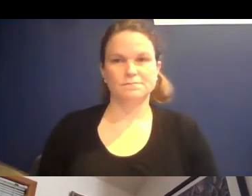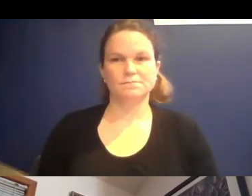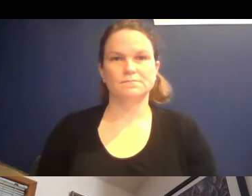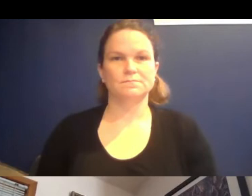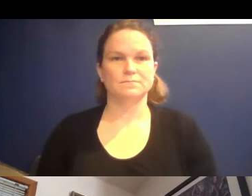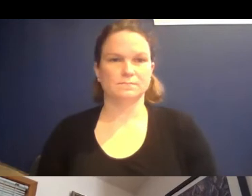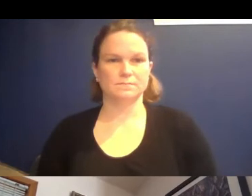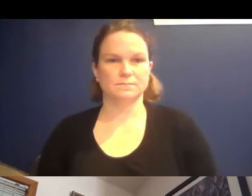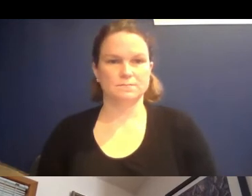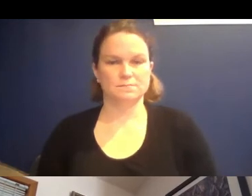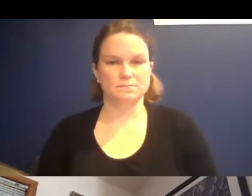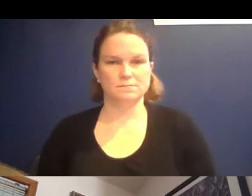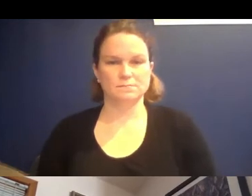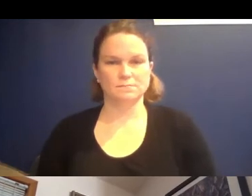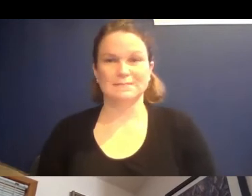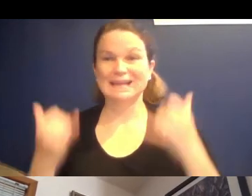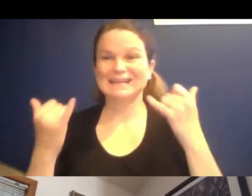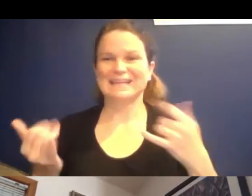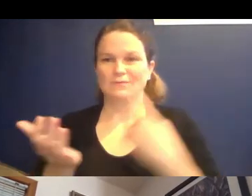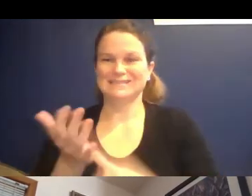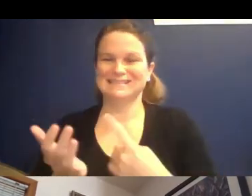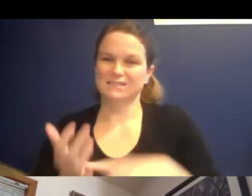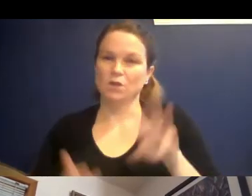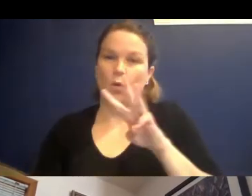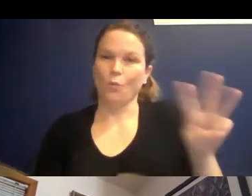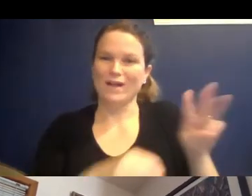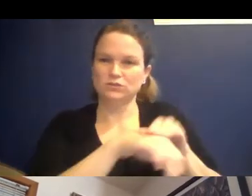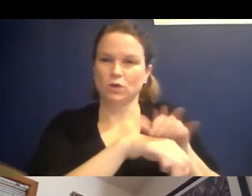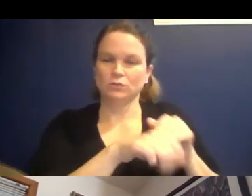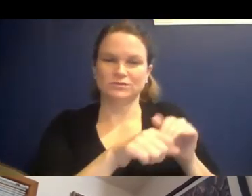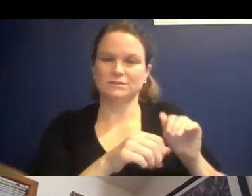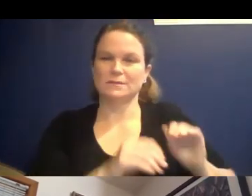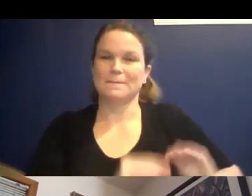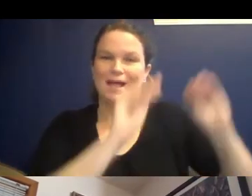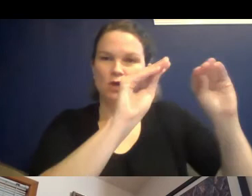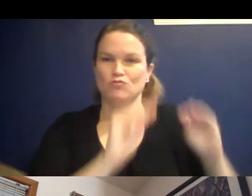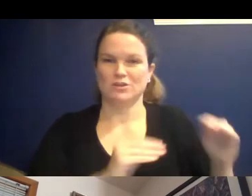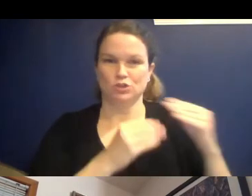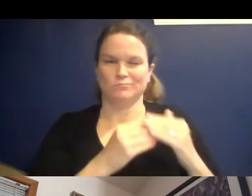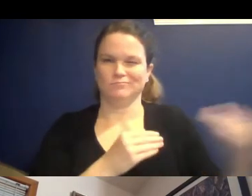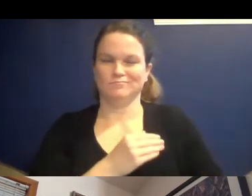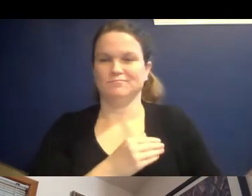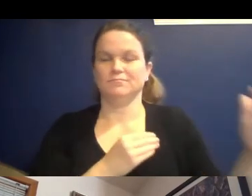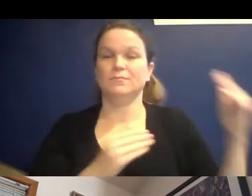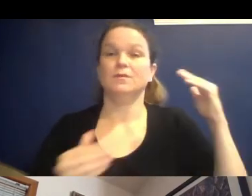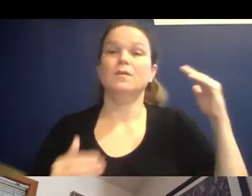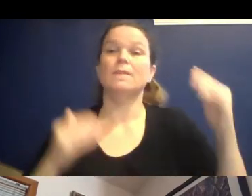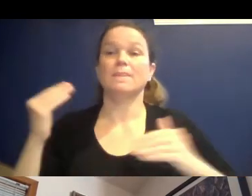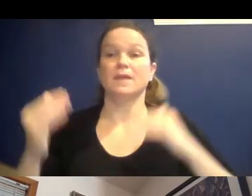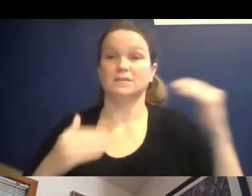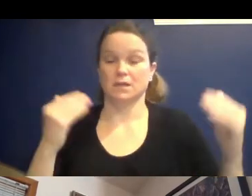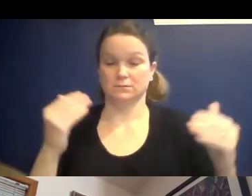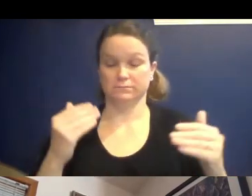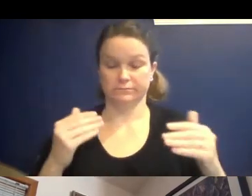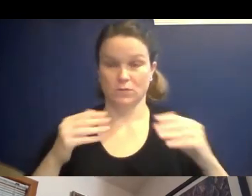So I'm just going to talk about the West Coast migration from now on. So the adults that overwintered